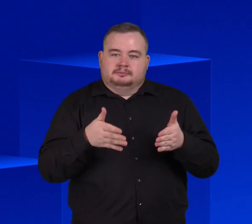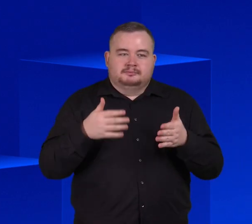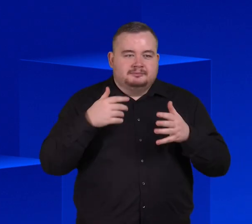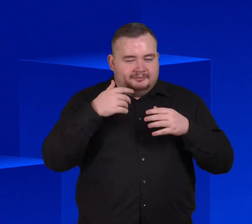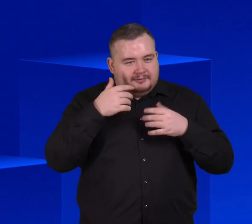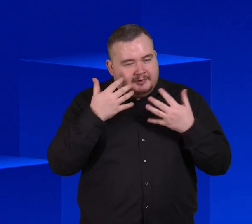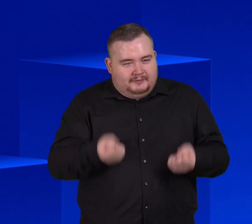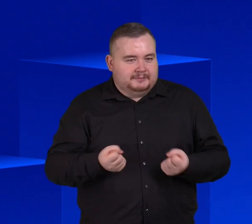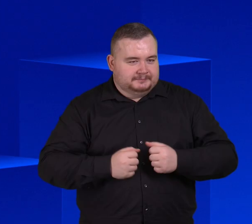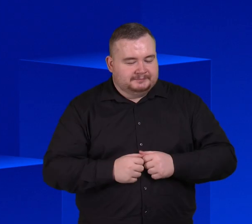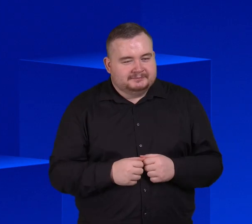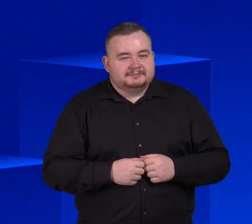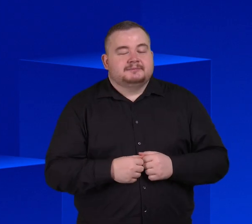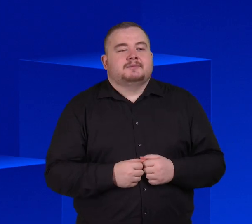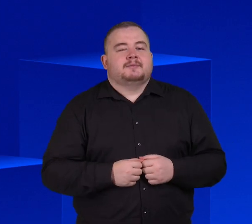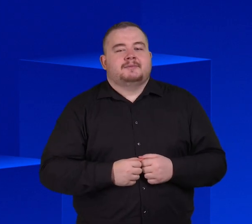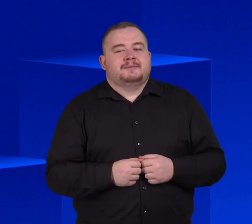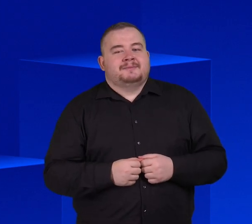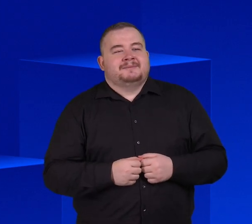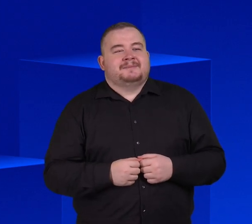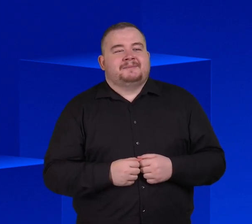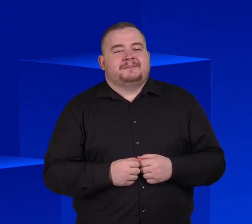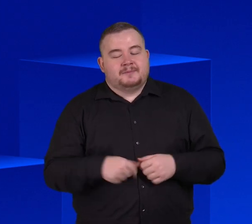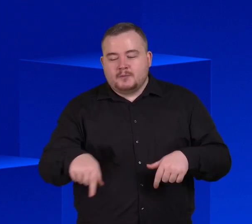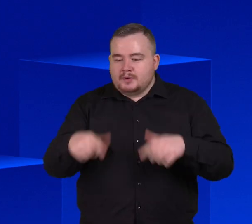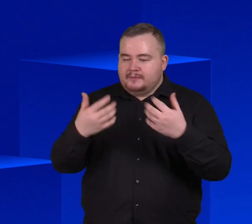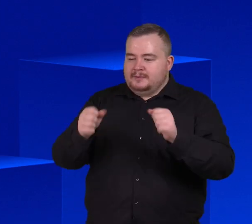redesigned by the local actions